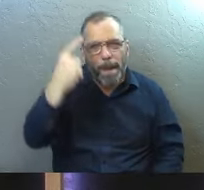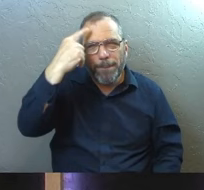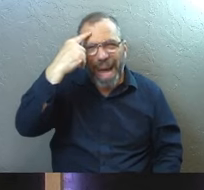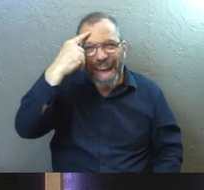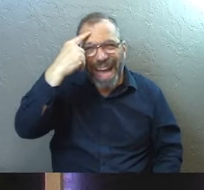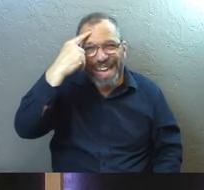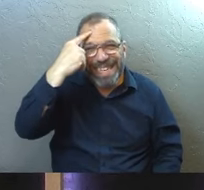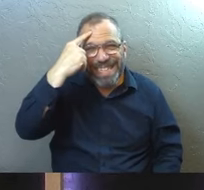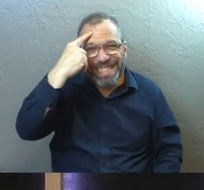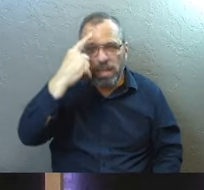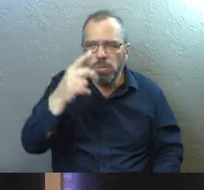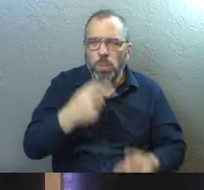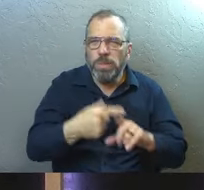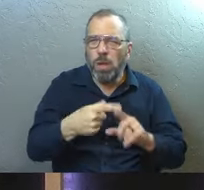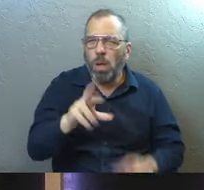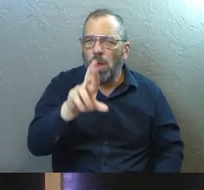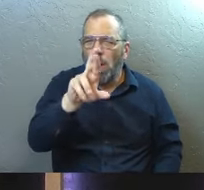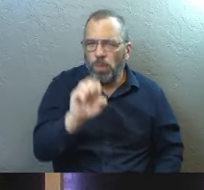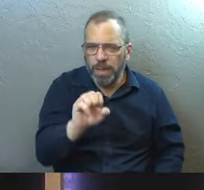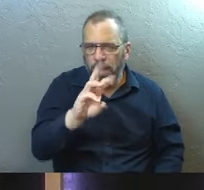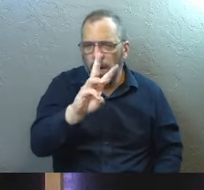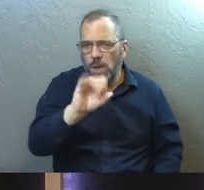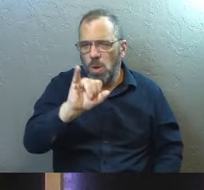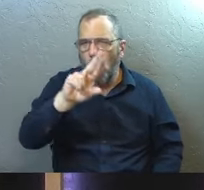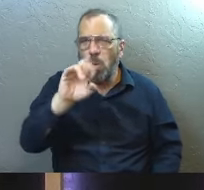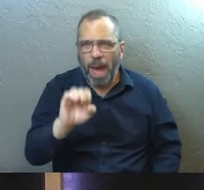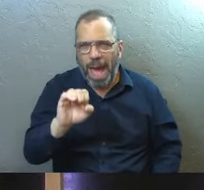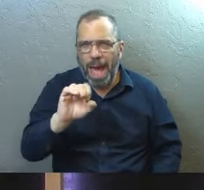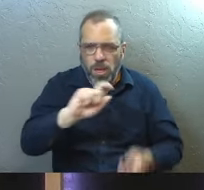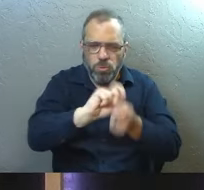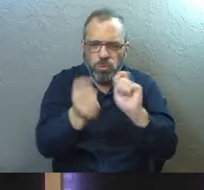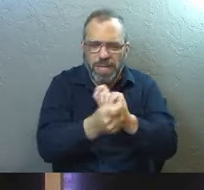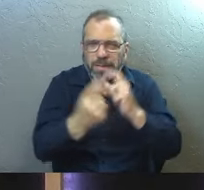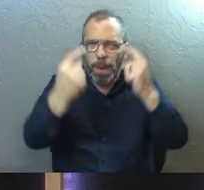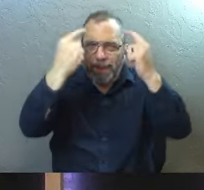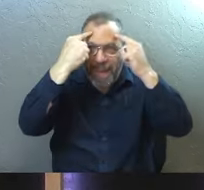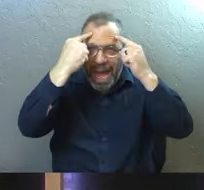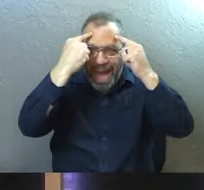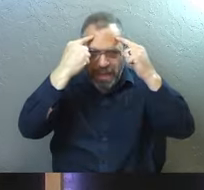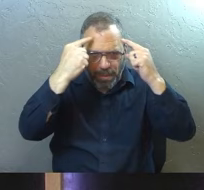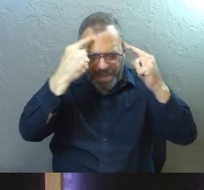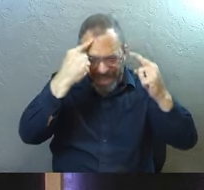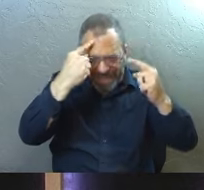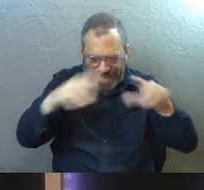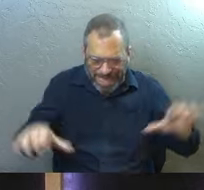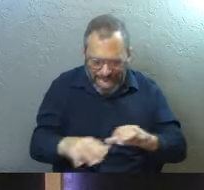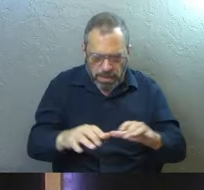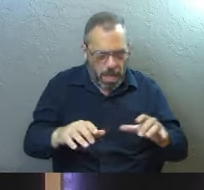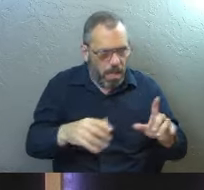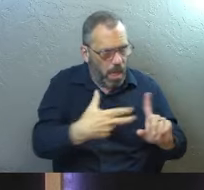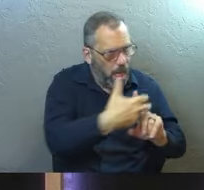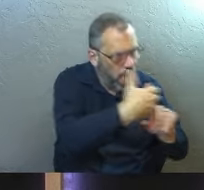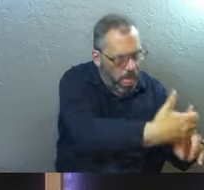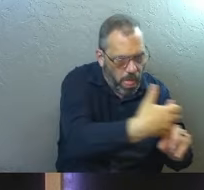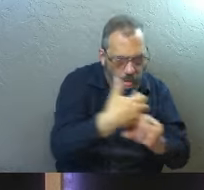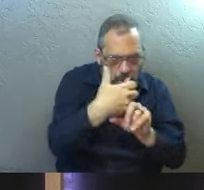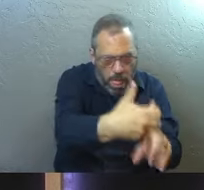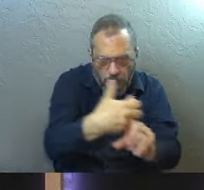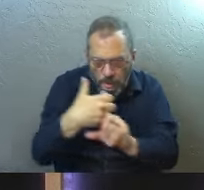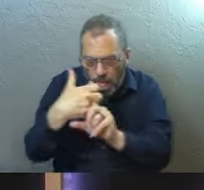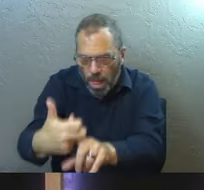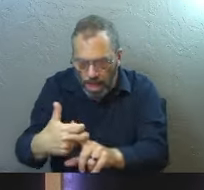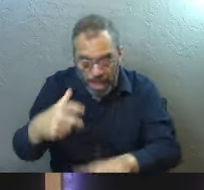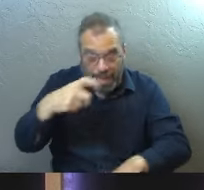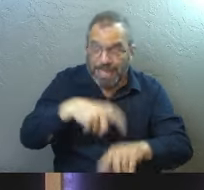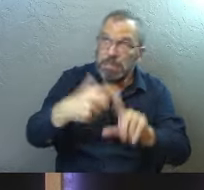our thoughts, how we see the world, to rewire the way we think and the way we act. Because there's so many things, again, that want our attention, and if I'm going to spend